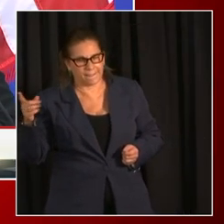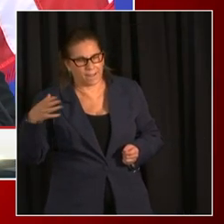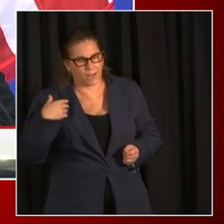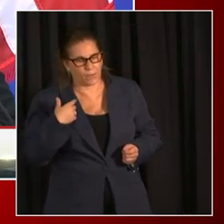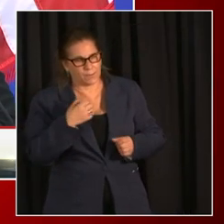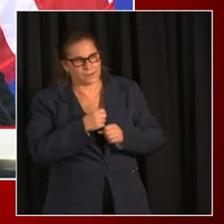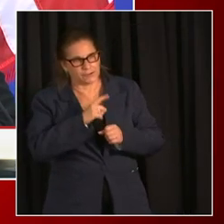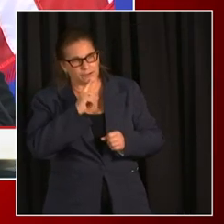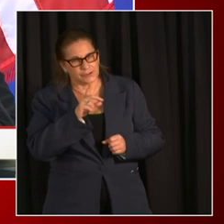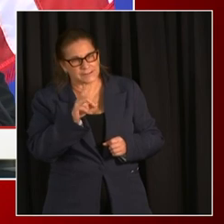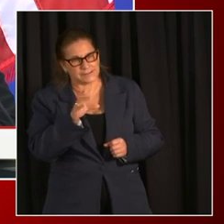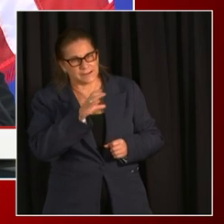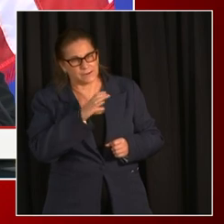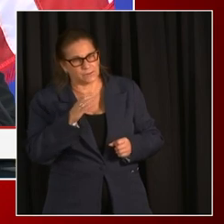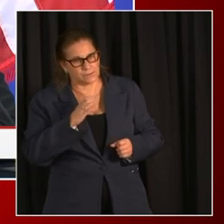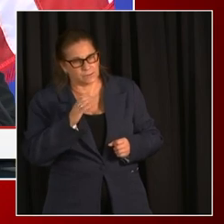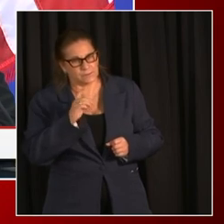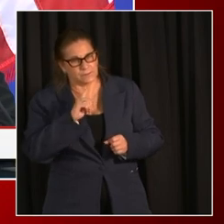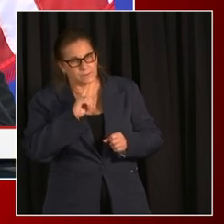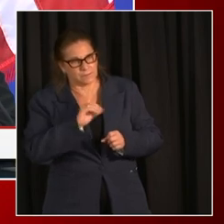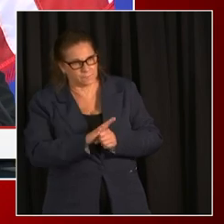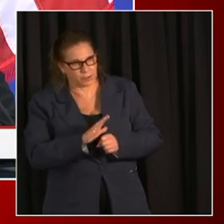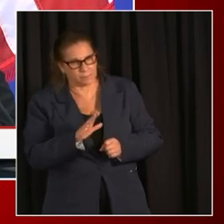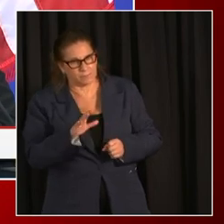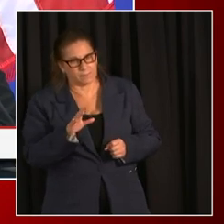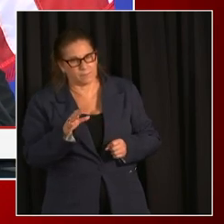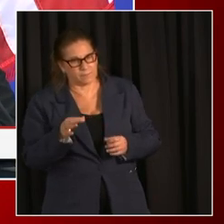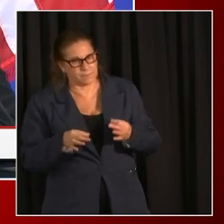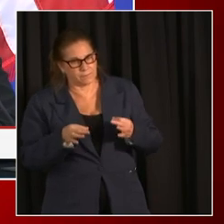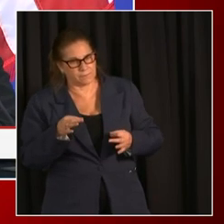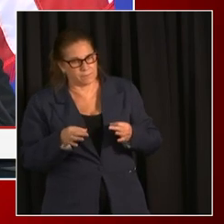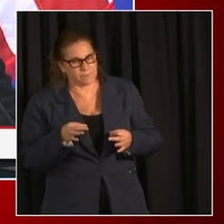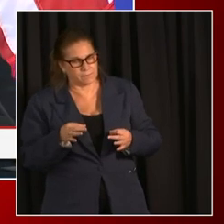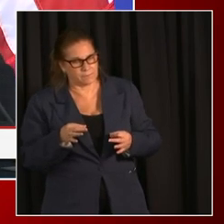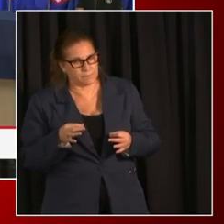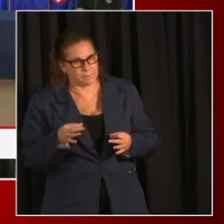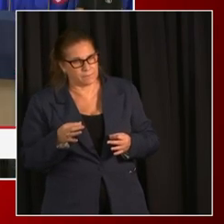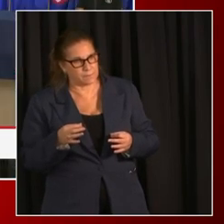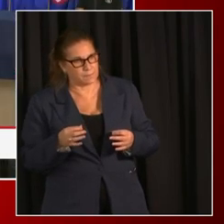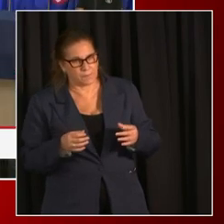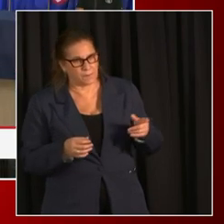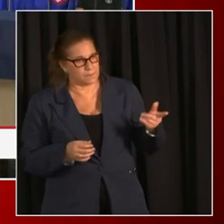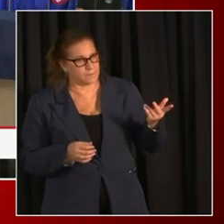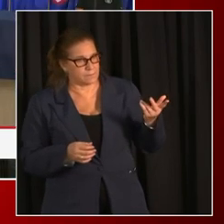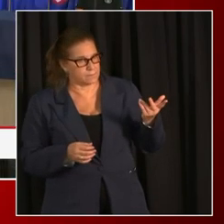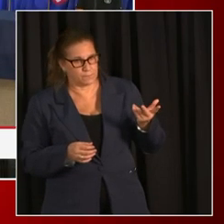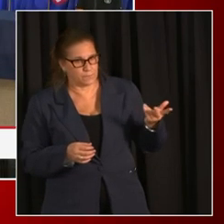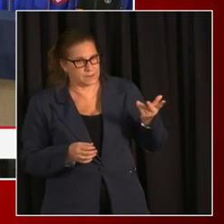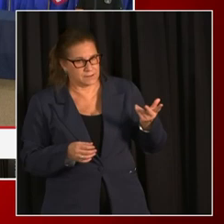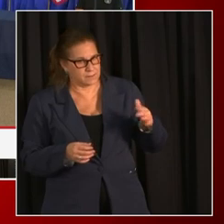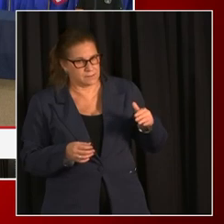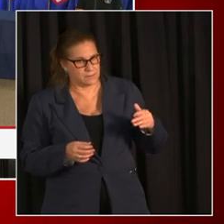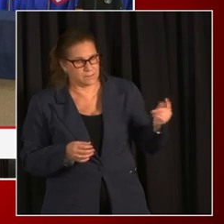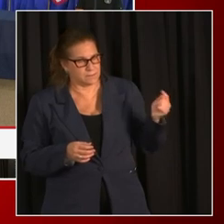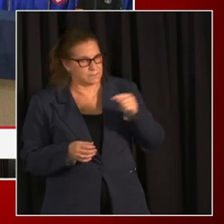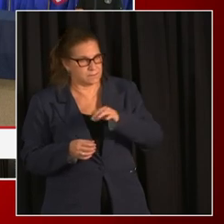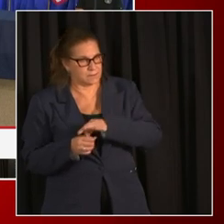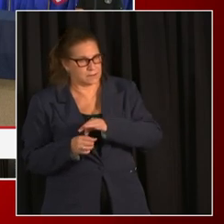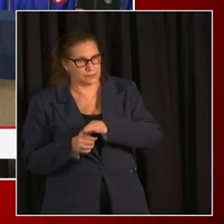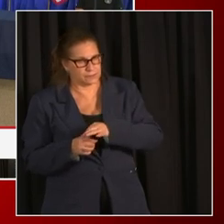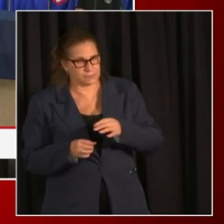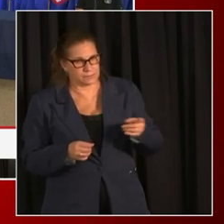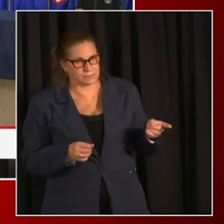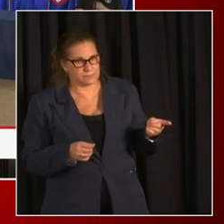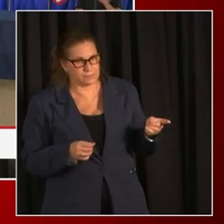since 2016 on Board of Elections members. None of the 3 members who are there now have any election experience. They